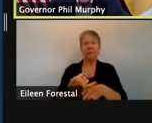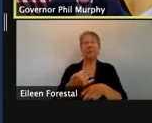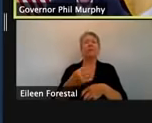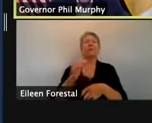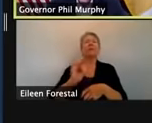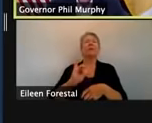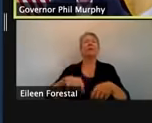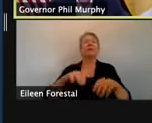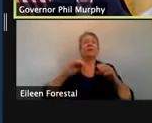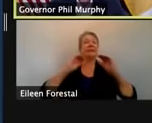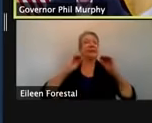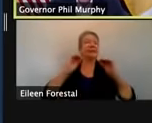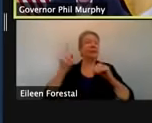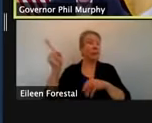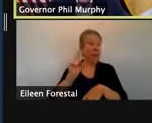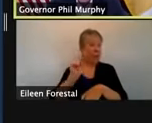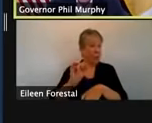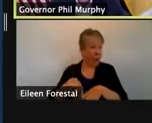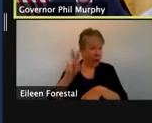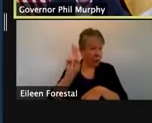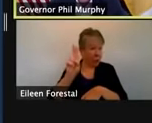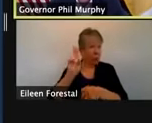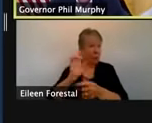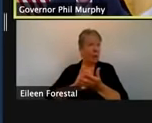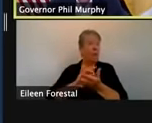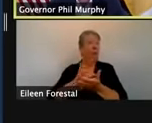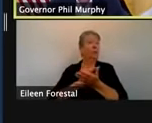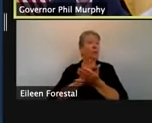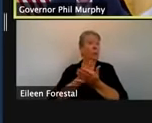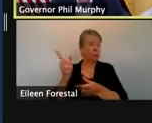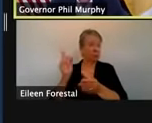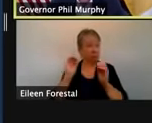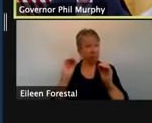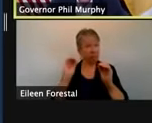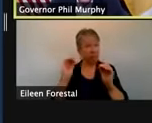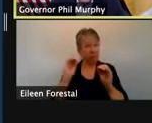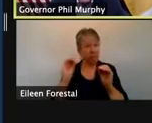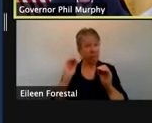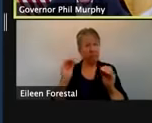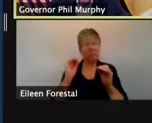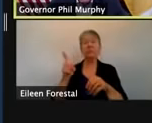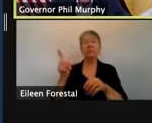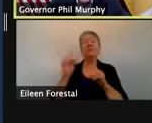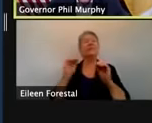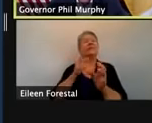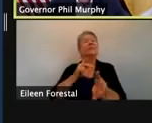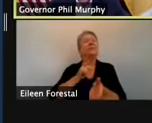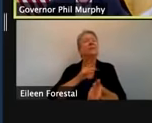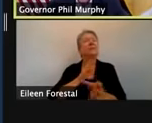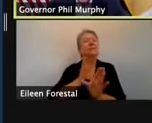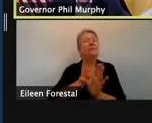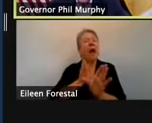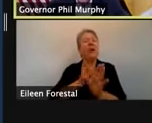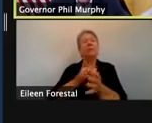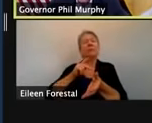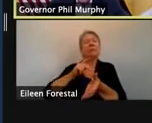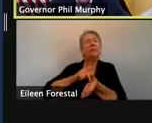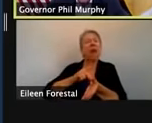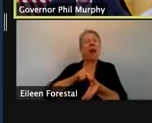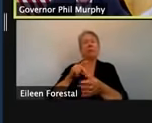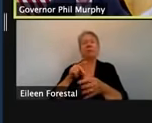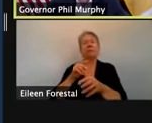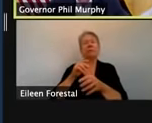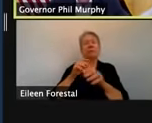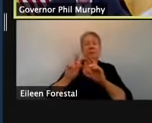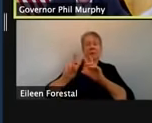School, teaching as part of the Psychoanalytic Association of New York. While he achieved success